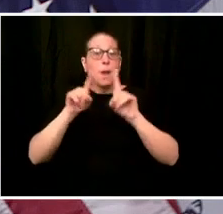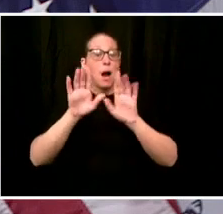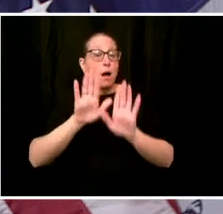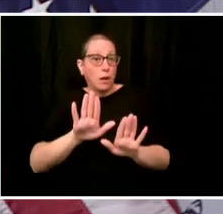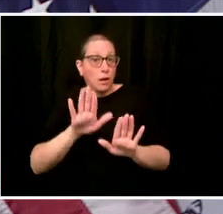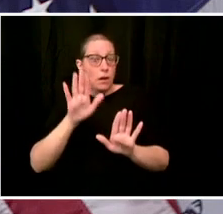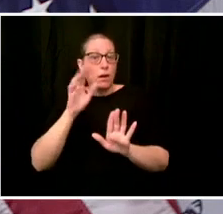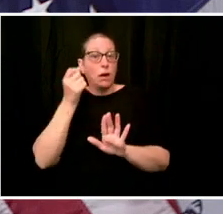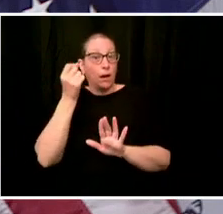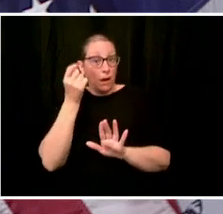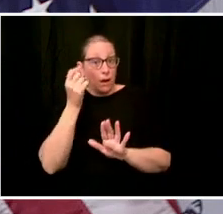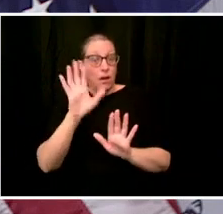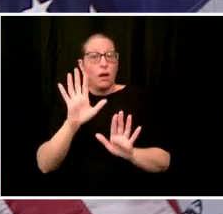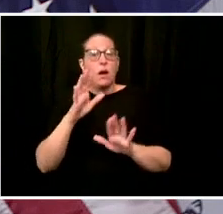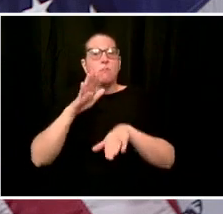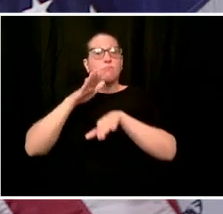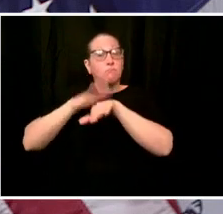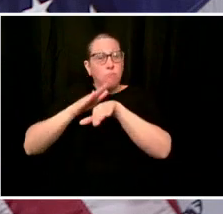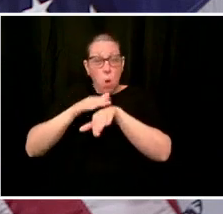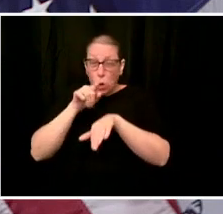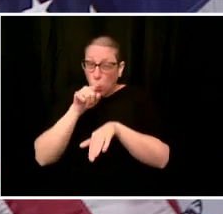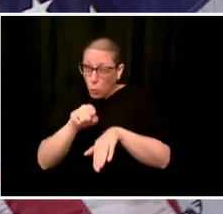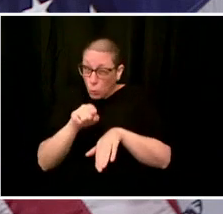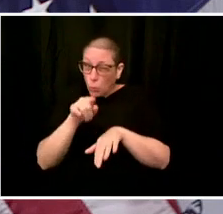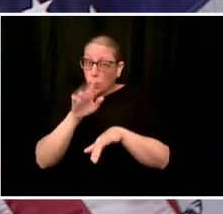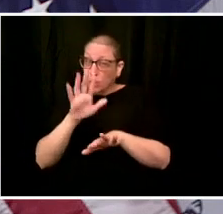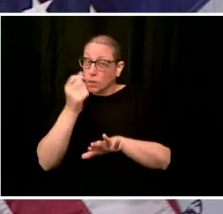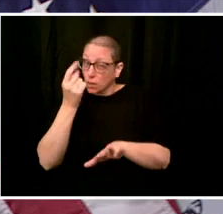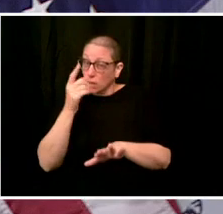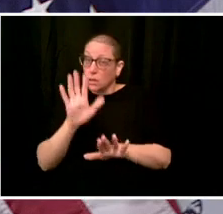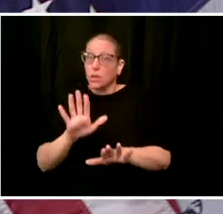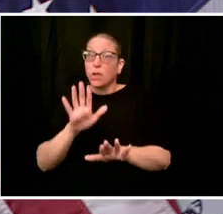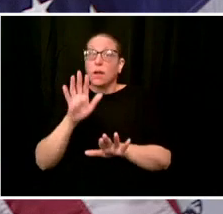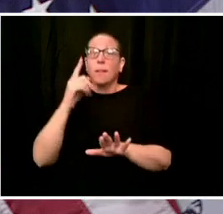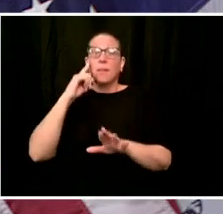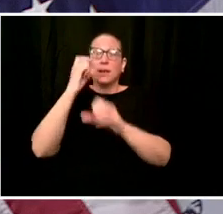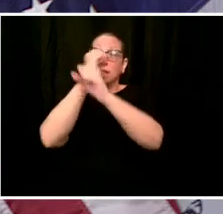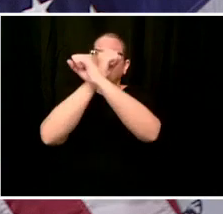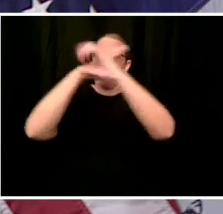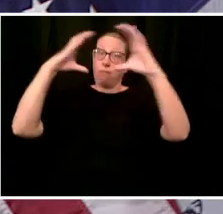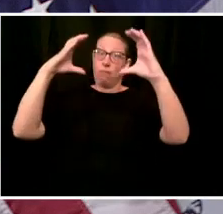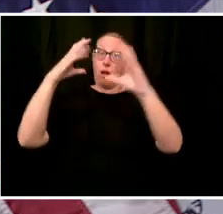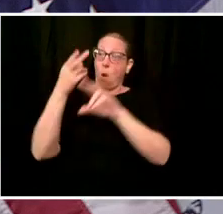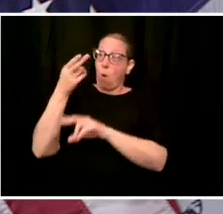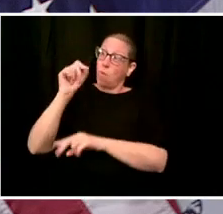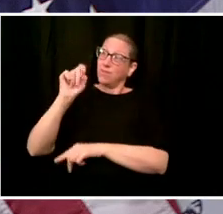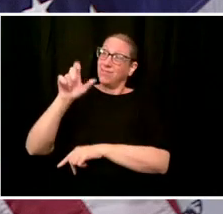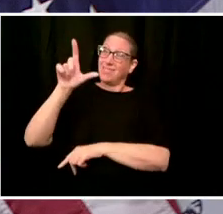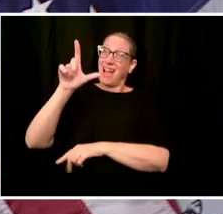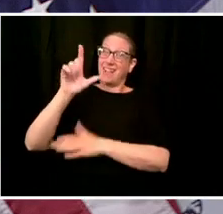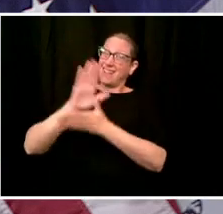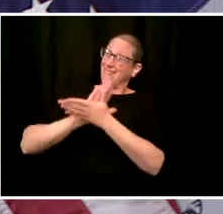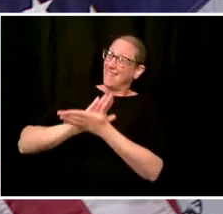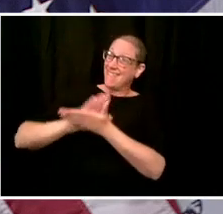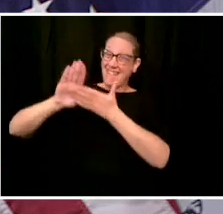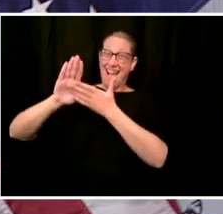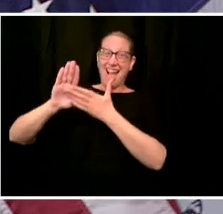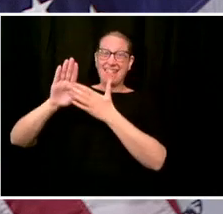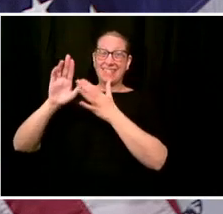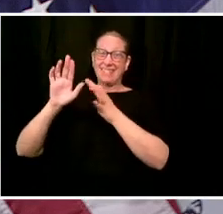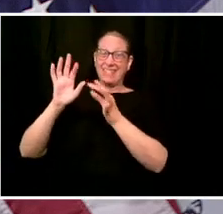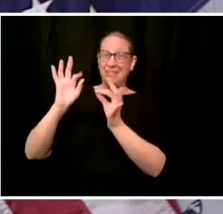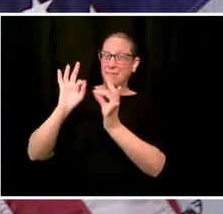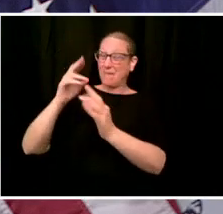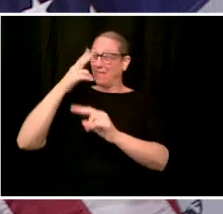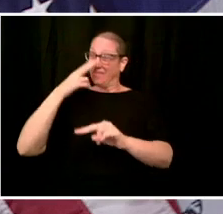thinks of a hotel room and thinks, oh, that might be more appealing, but you've got to think about everything that homeless individual needs. This is not just someone who,